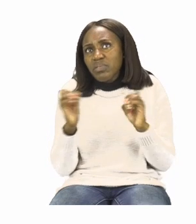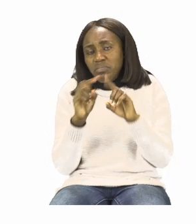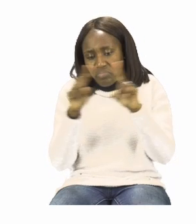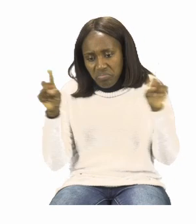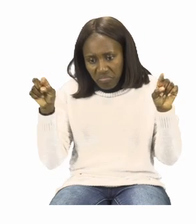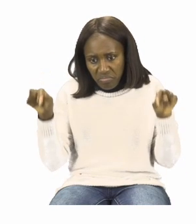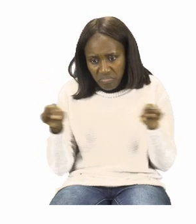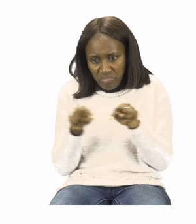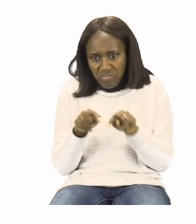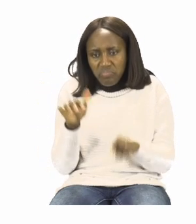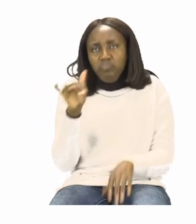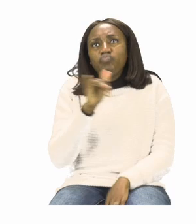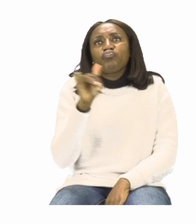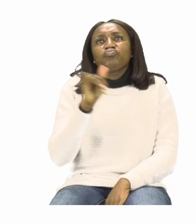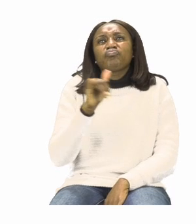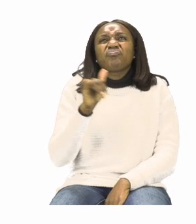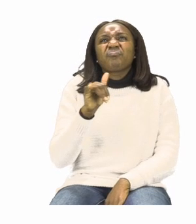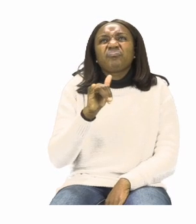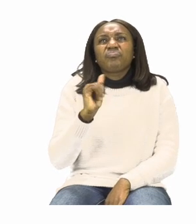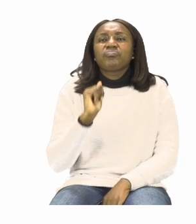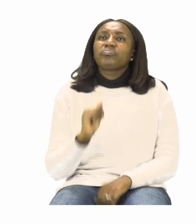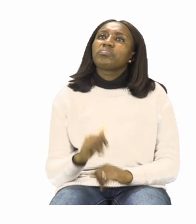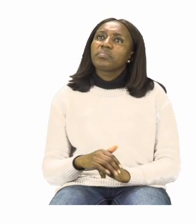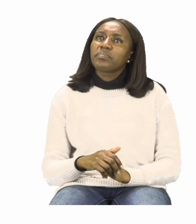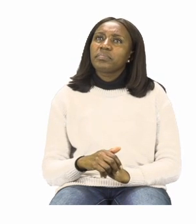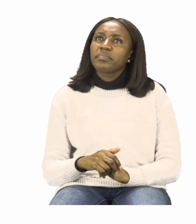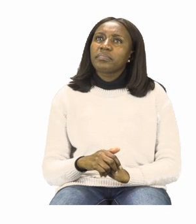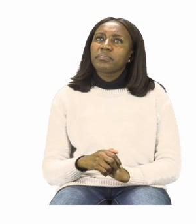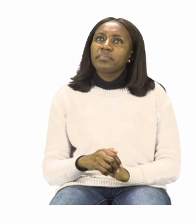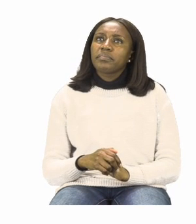the road with white lines.